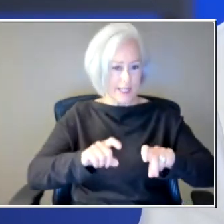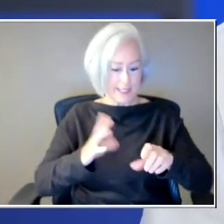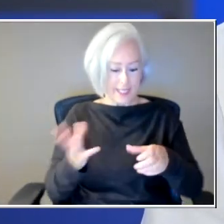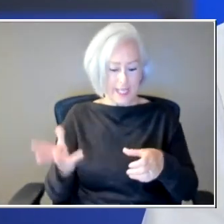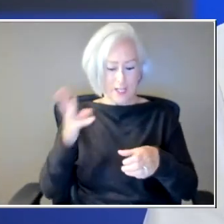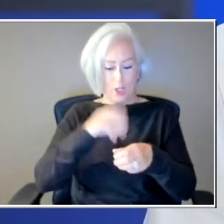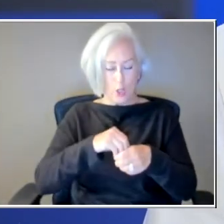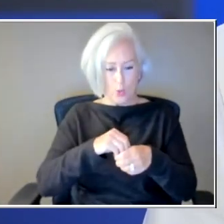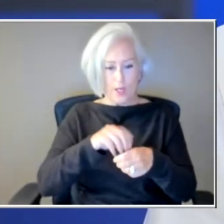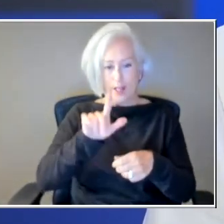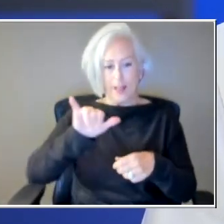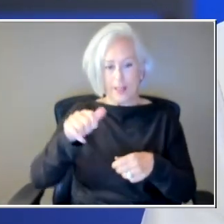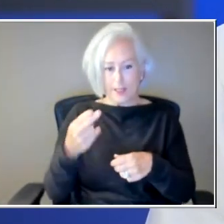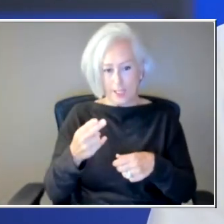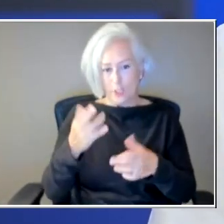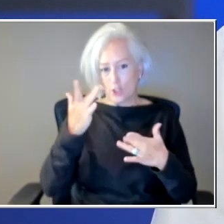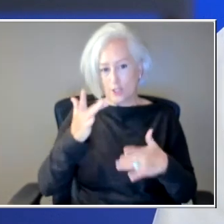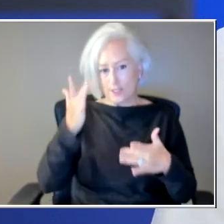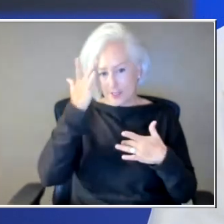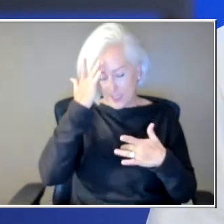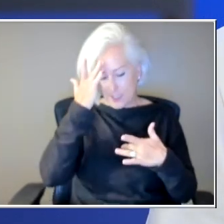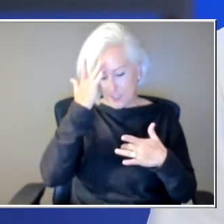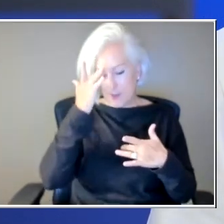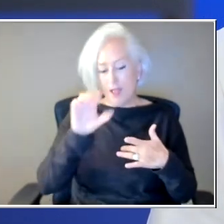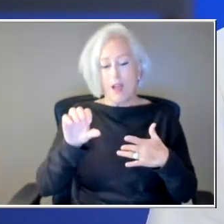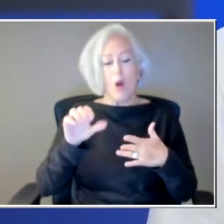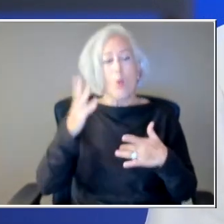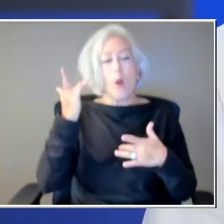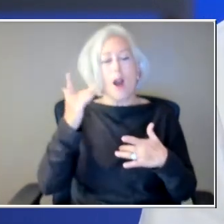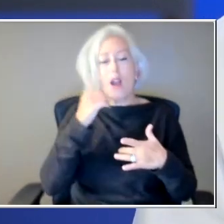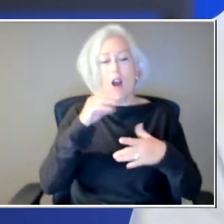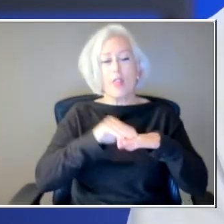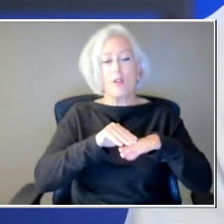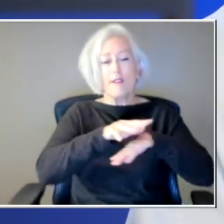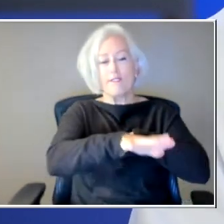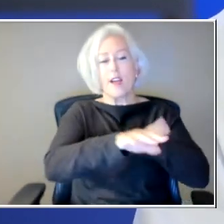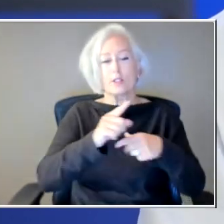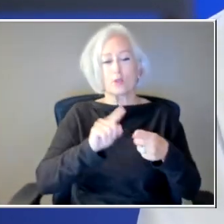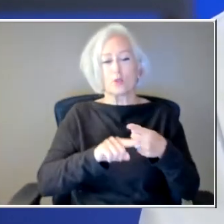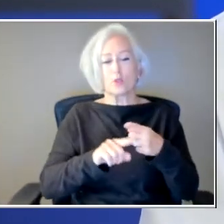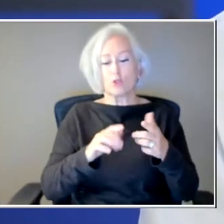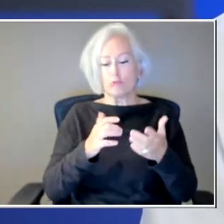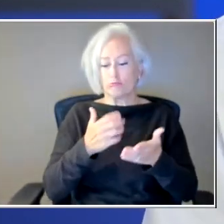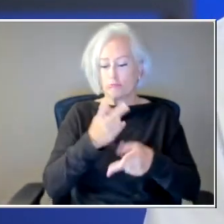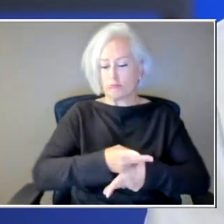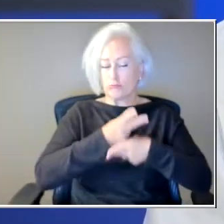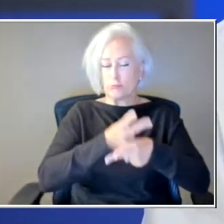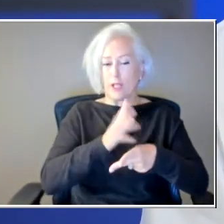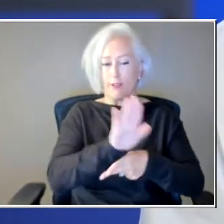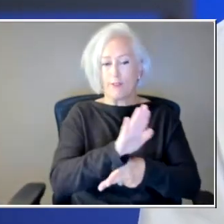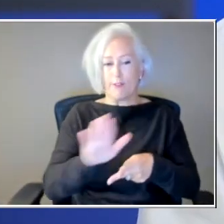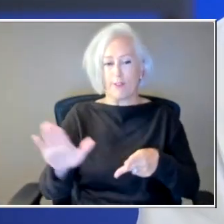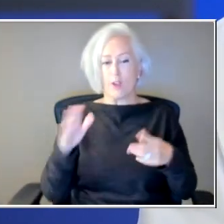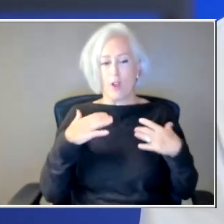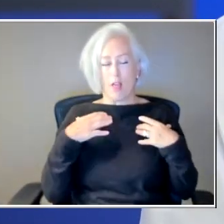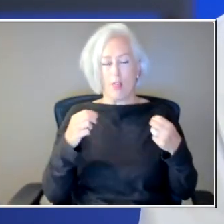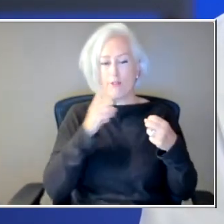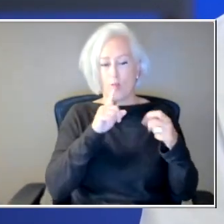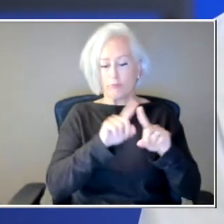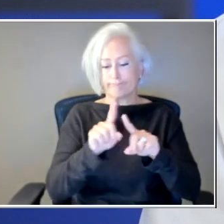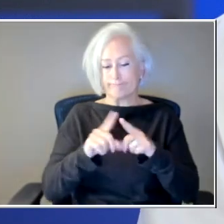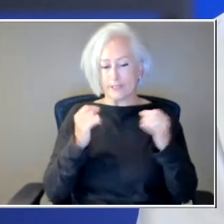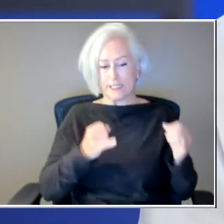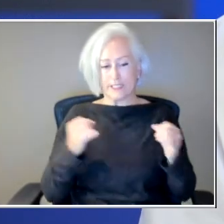of all the downstream implications it has for healthcare of those individuals. So typically, family history is a big clue. So one